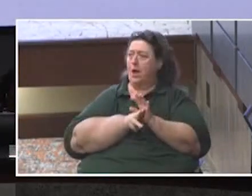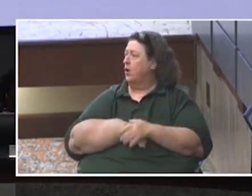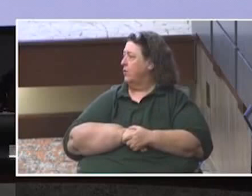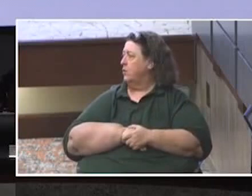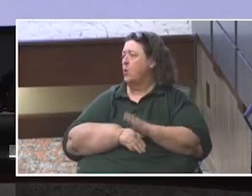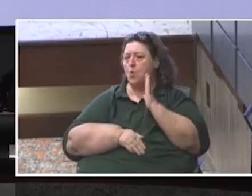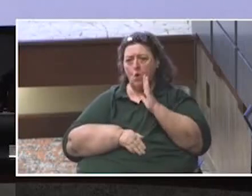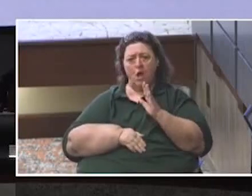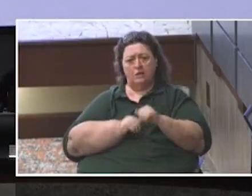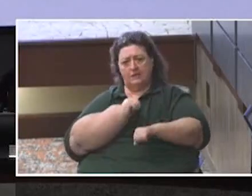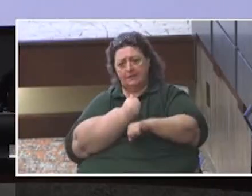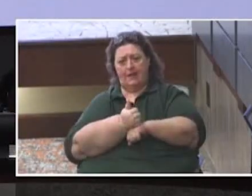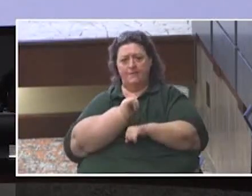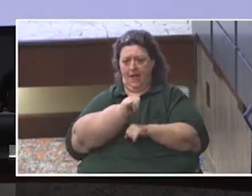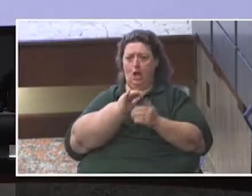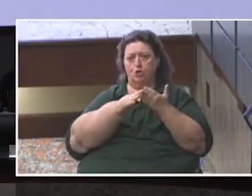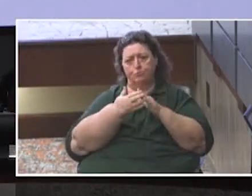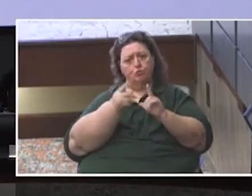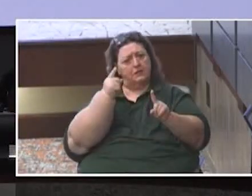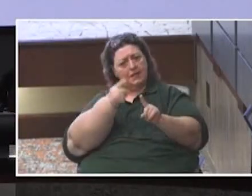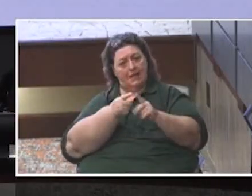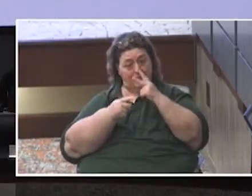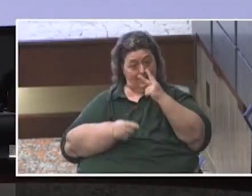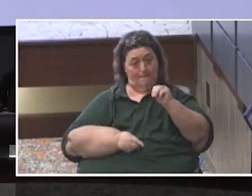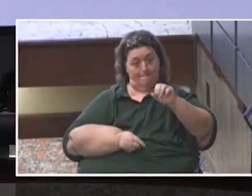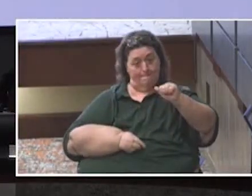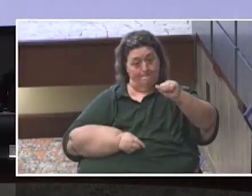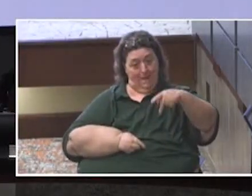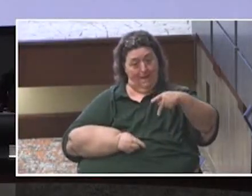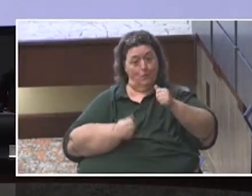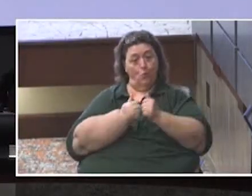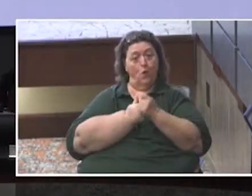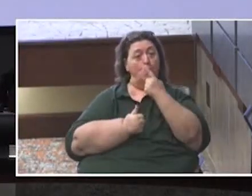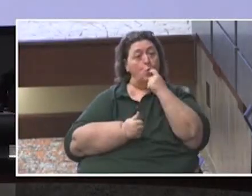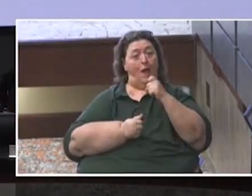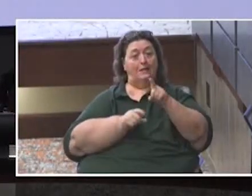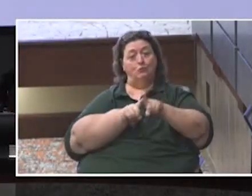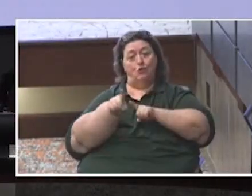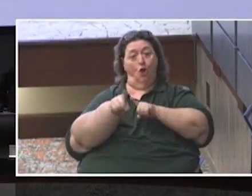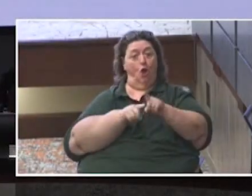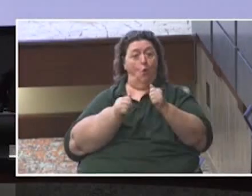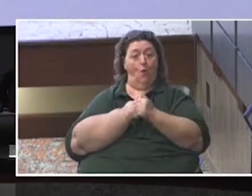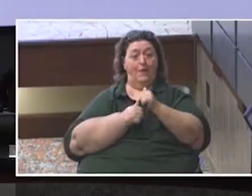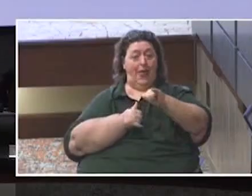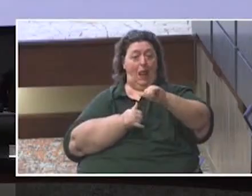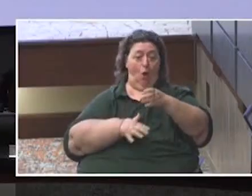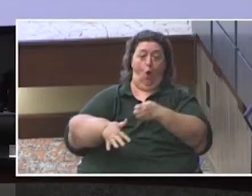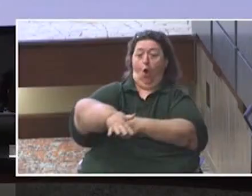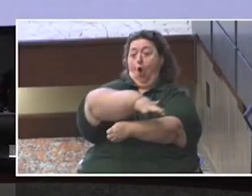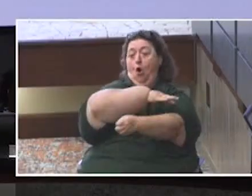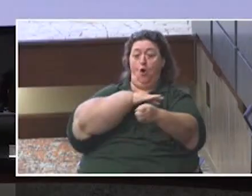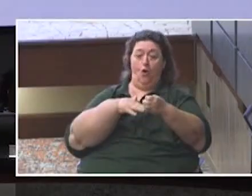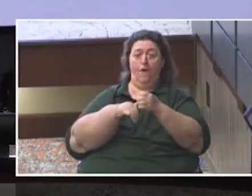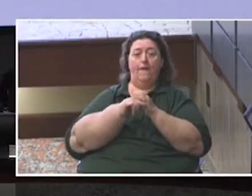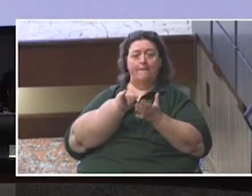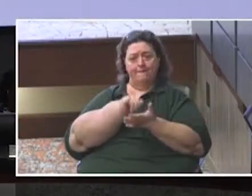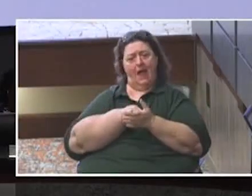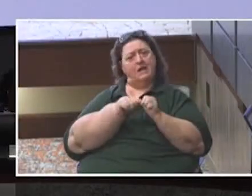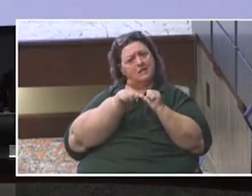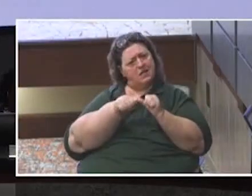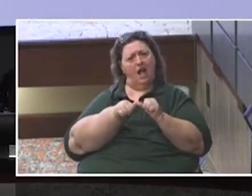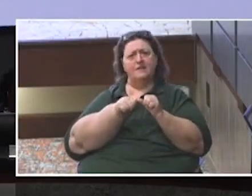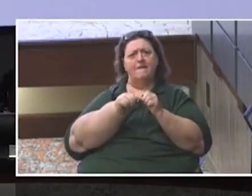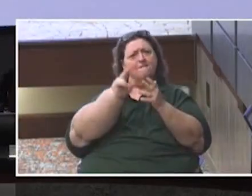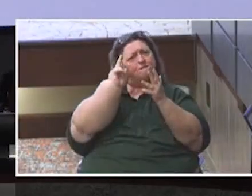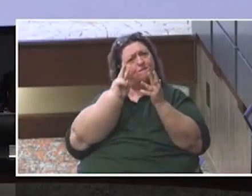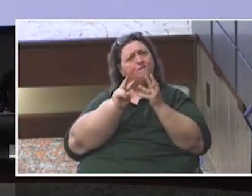regional destination. You see the map with the red star with our yellow parkland all around it. And that's a constant mission for us